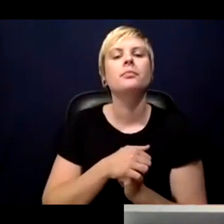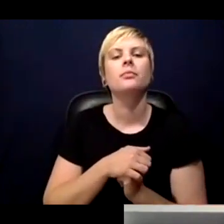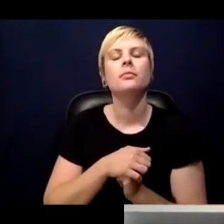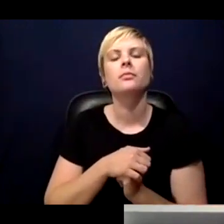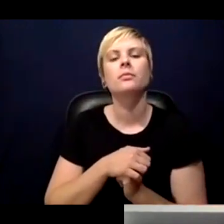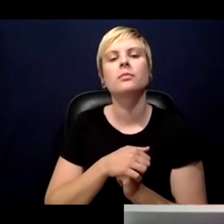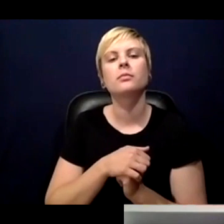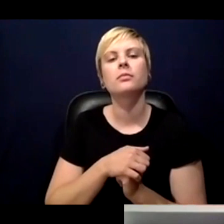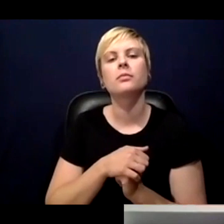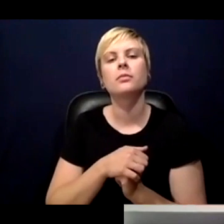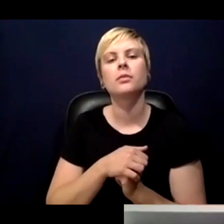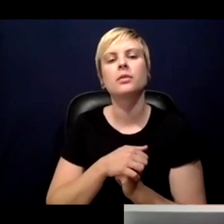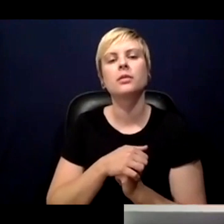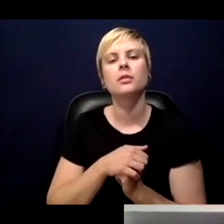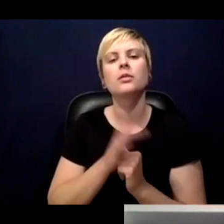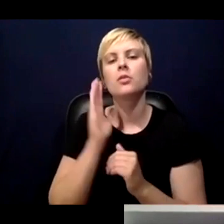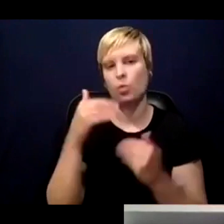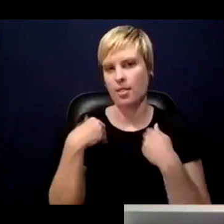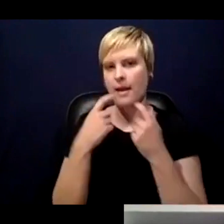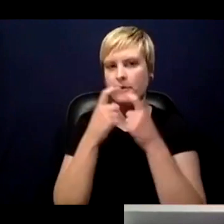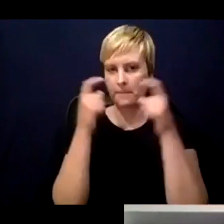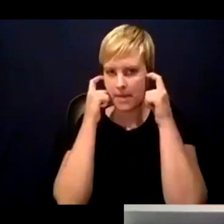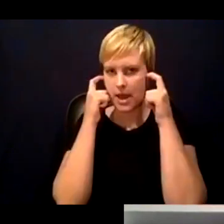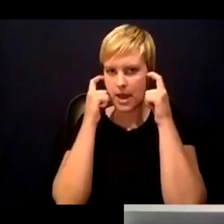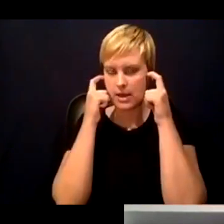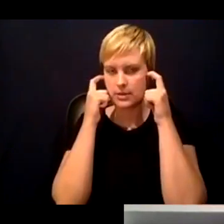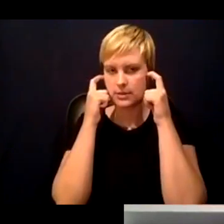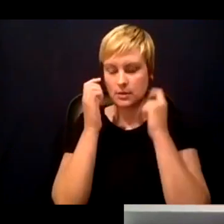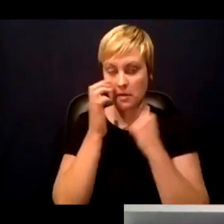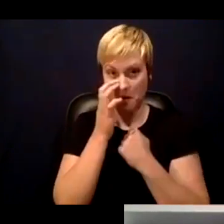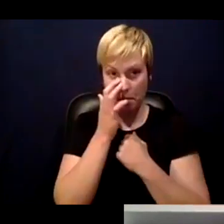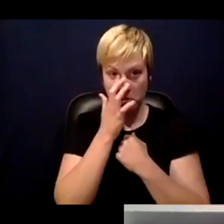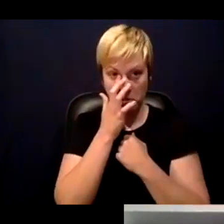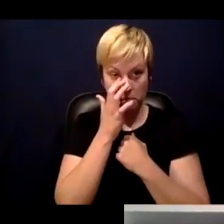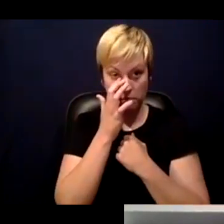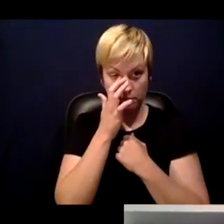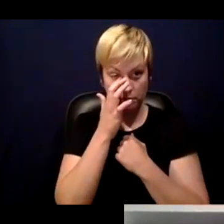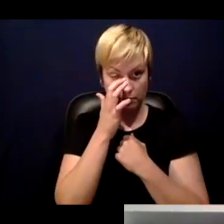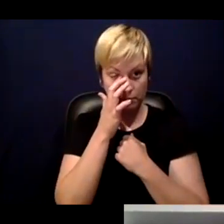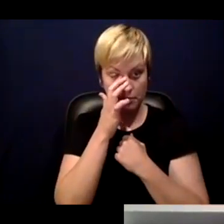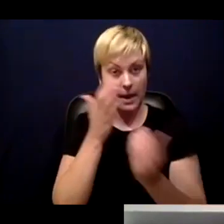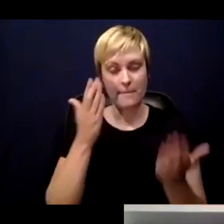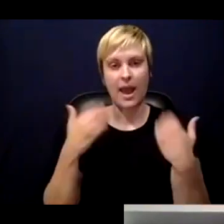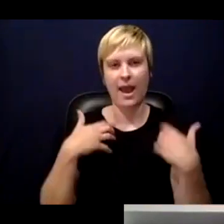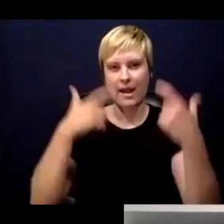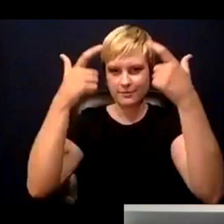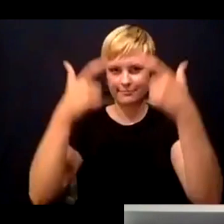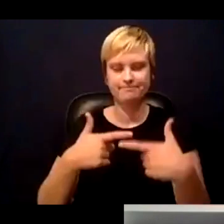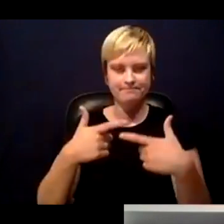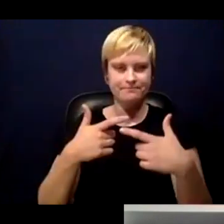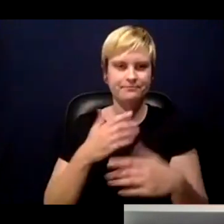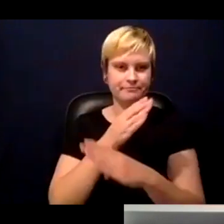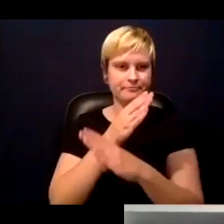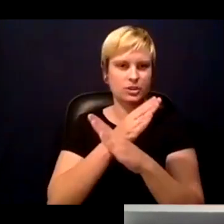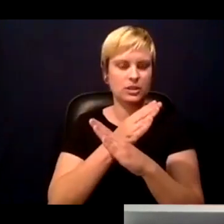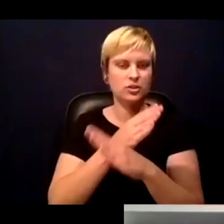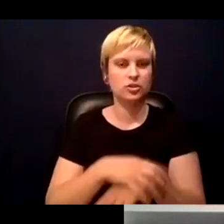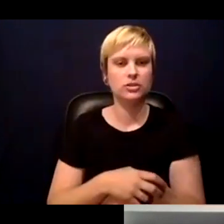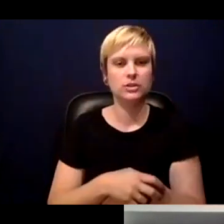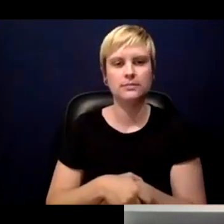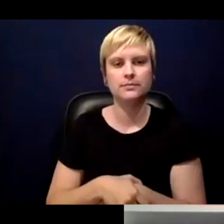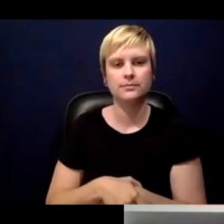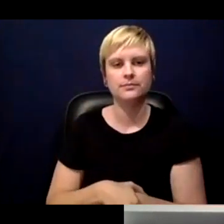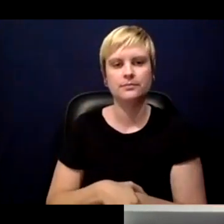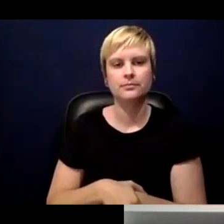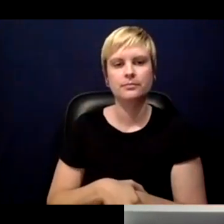We will be wearing a mask. We might be wearing a face shield, and we are gonna